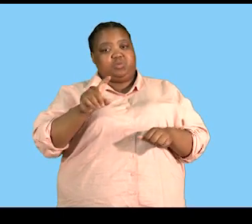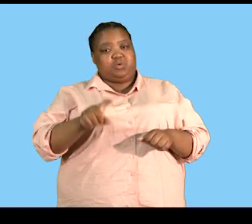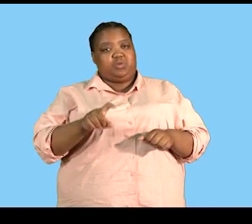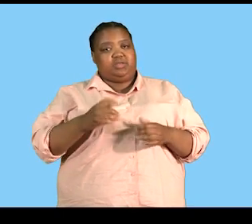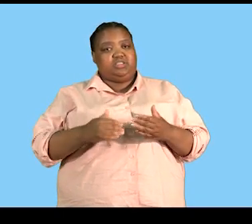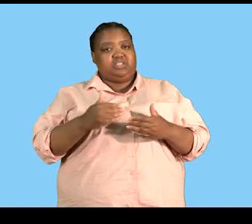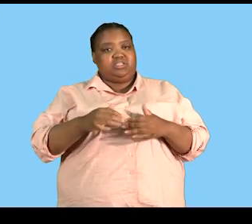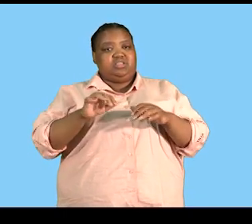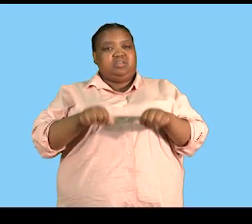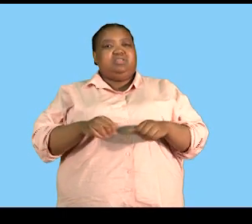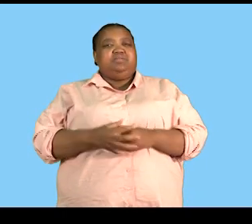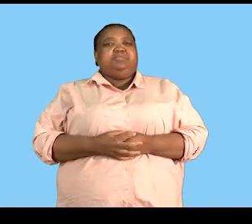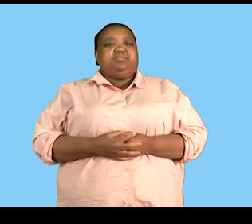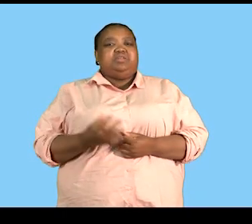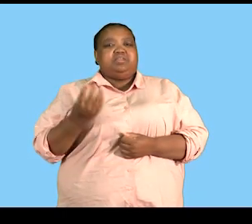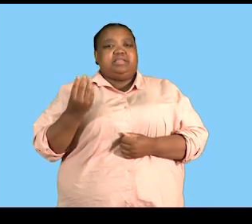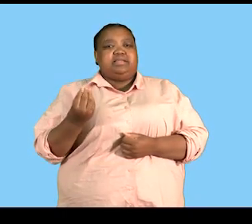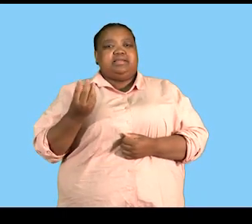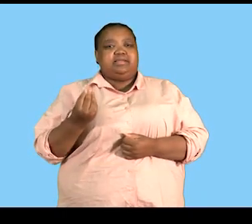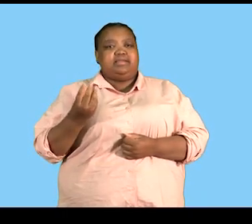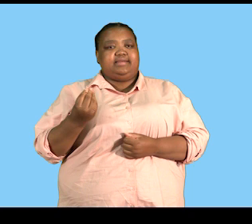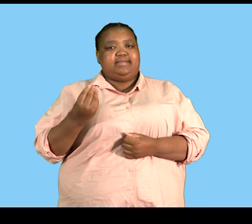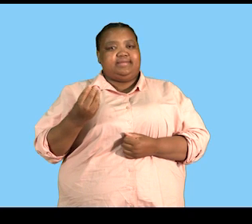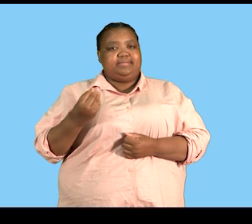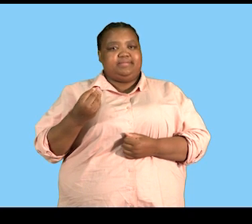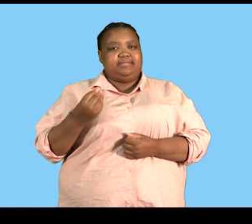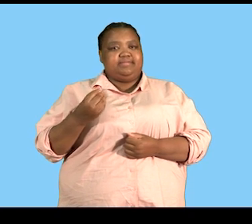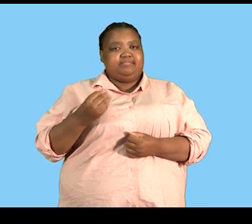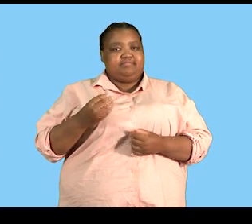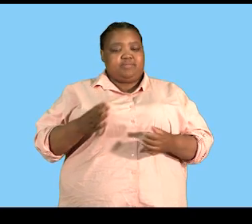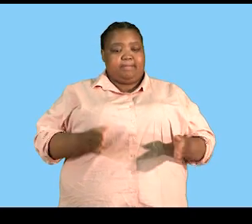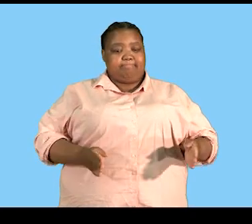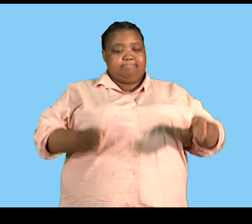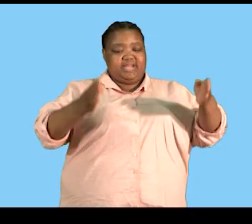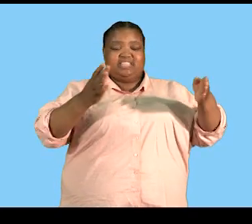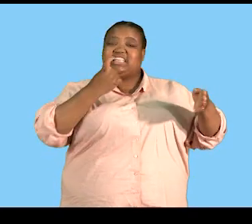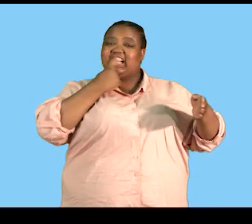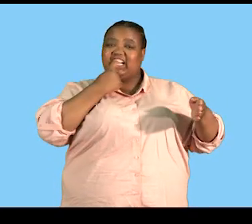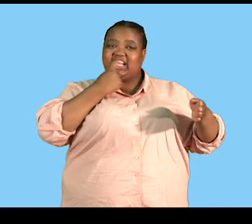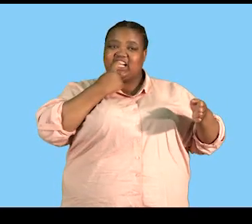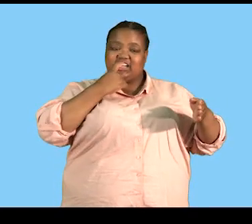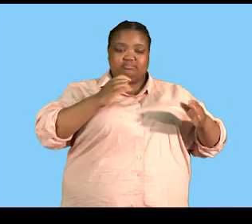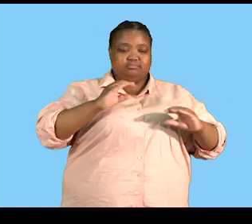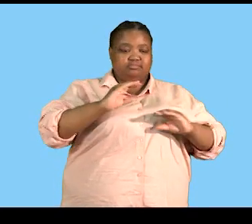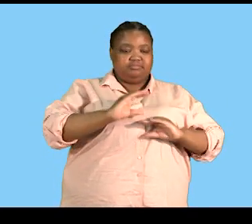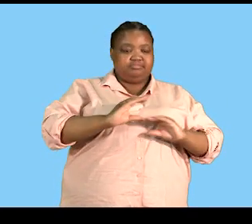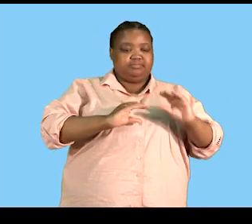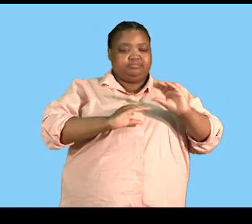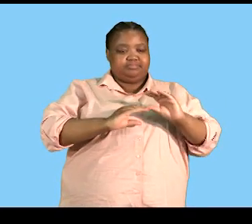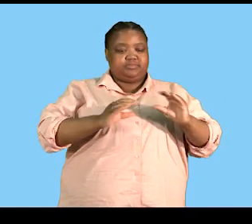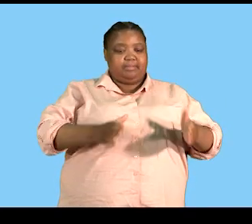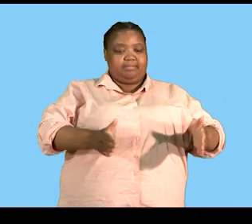Let's look at the next one. Determine the number of complete pallets. Guys, the